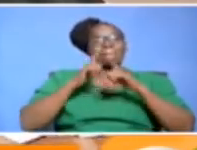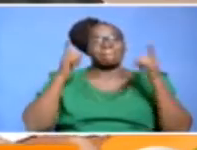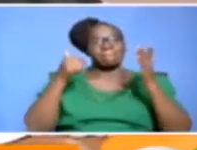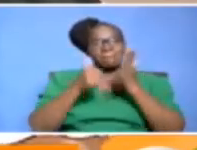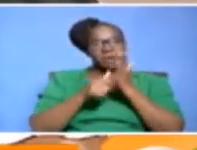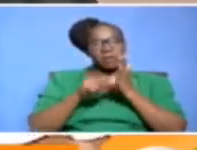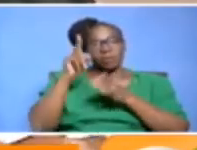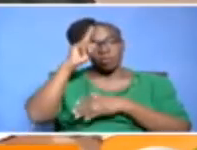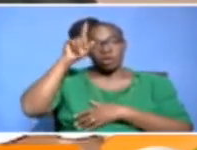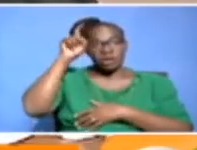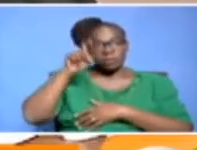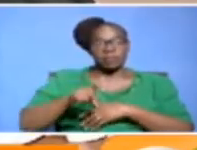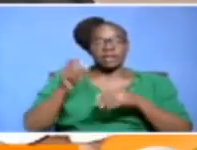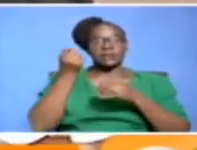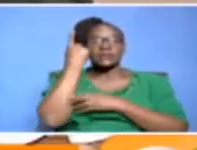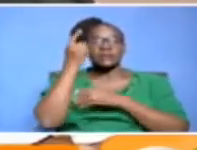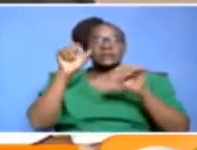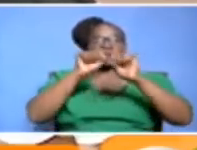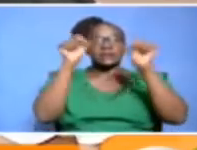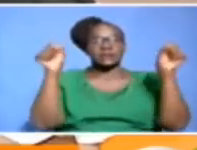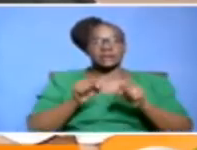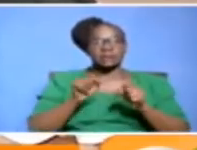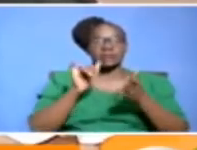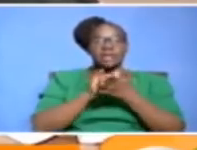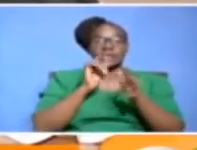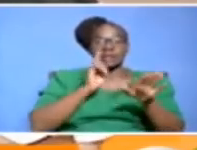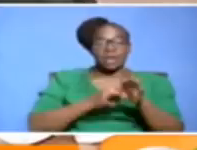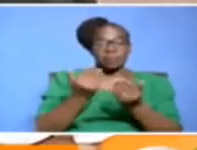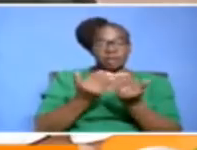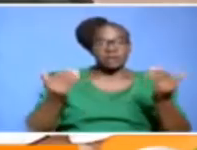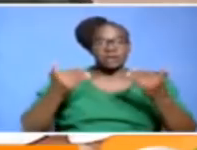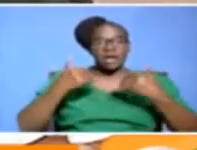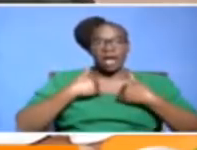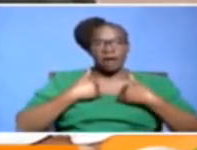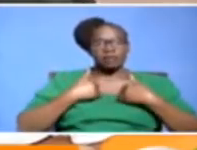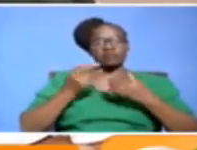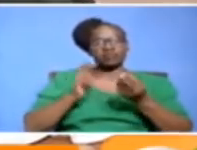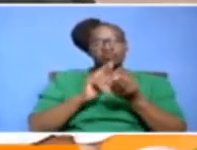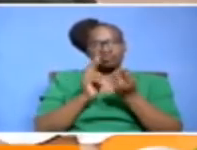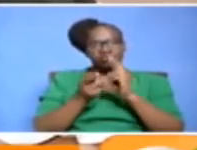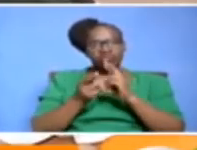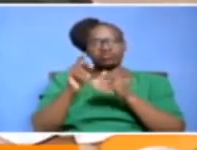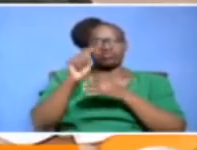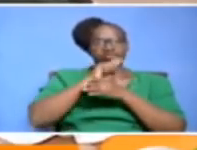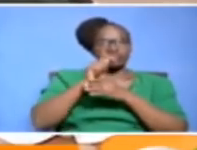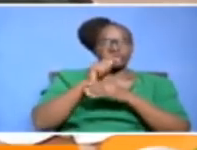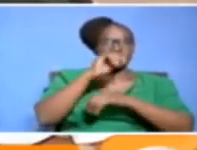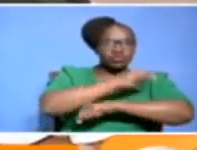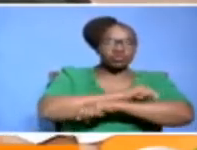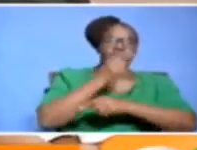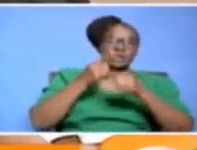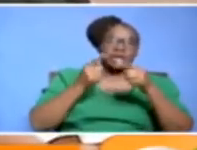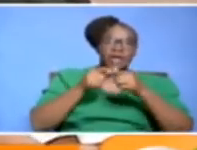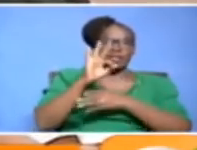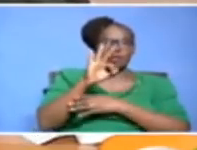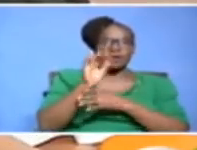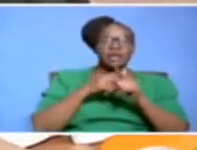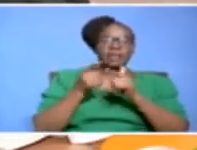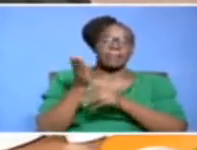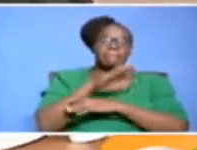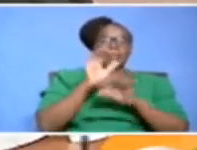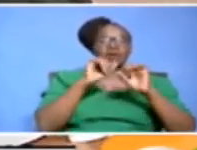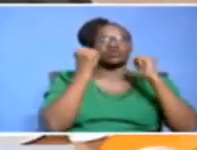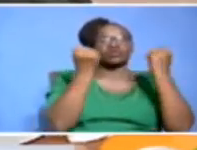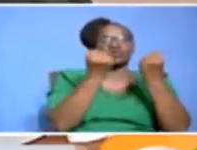should understand the system and how it works, so that if a child goes through a rehabilitation school, for instance, for 3 years and comes back to the